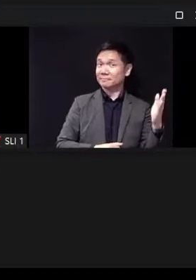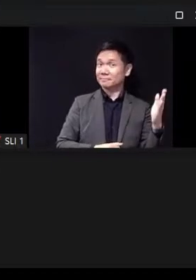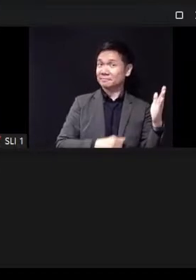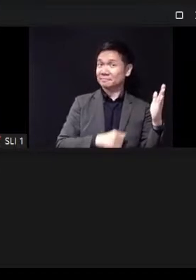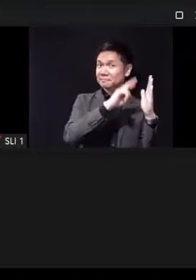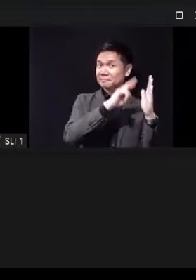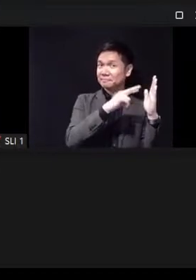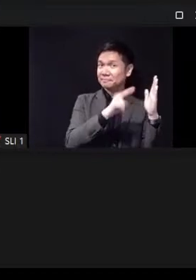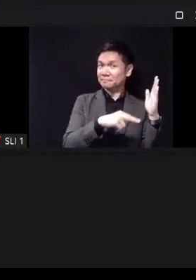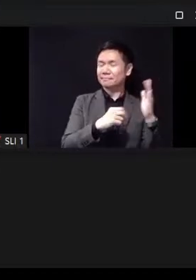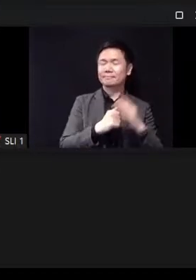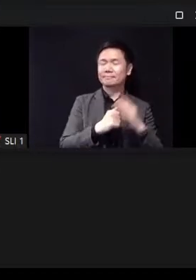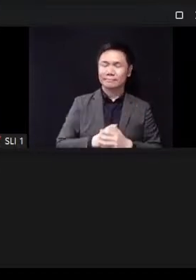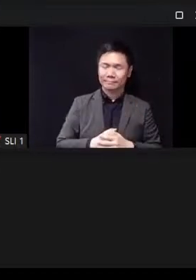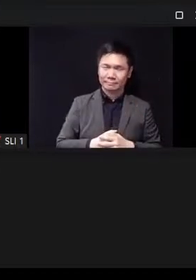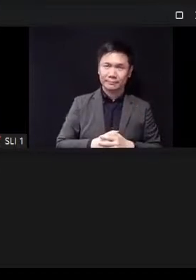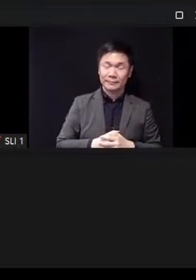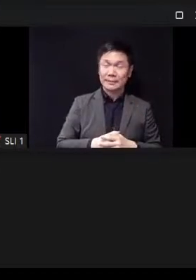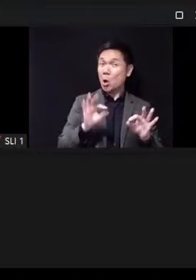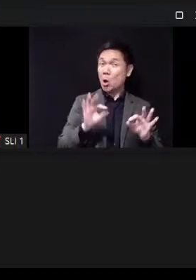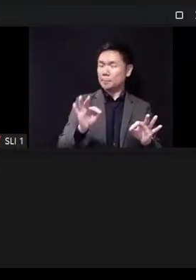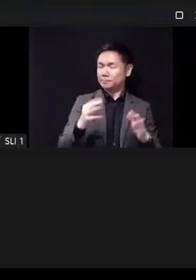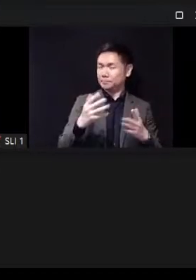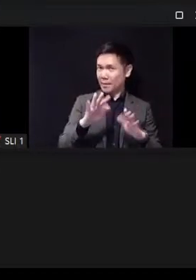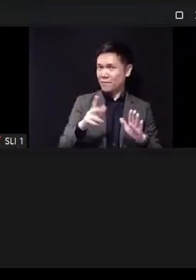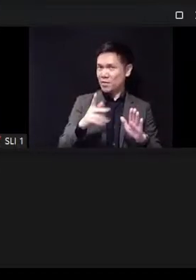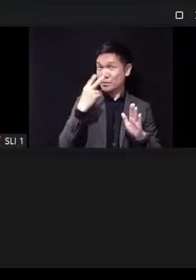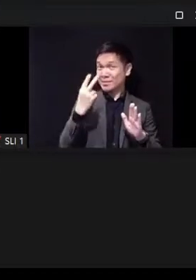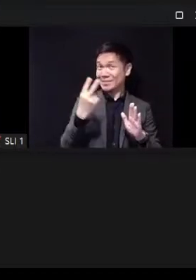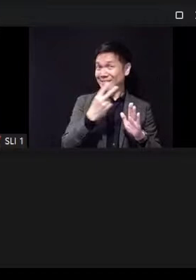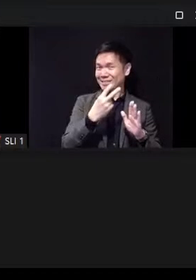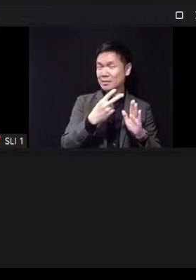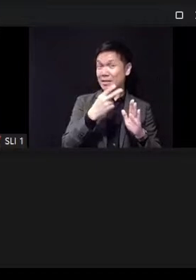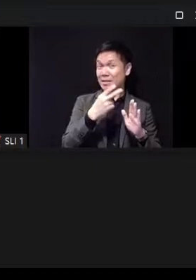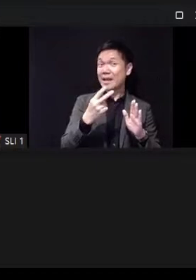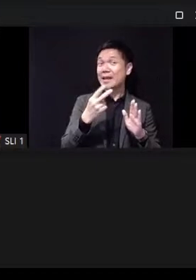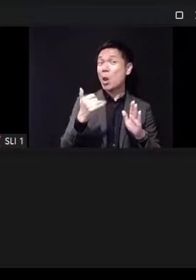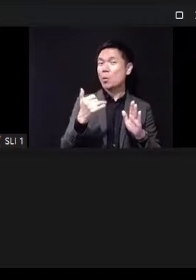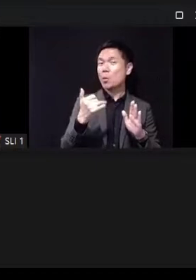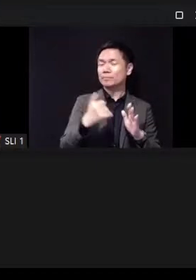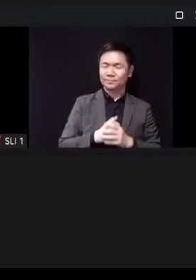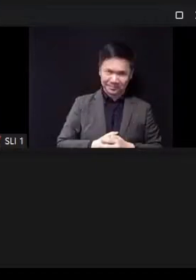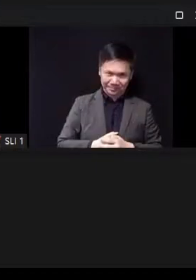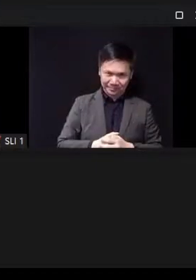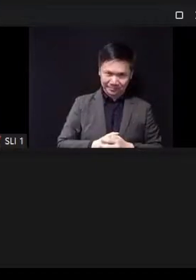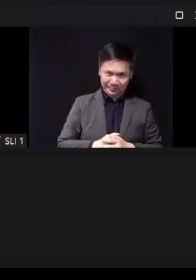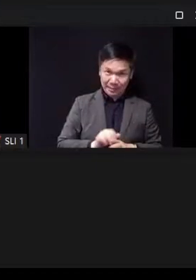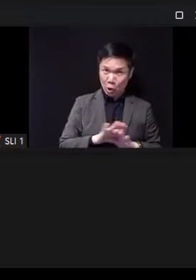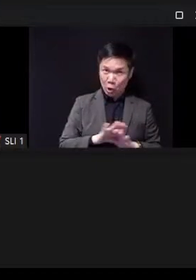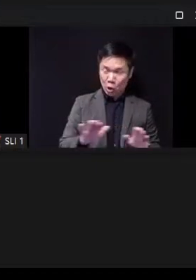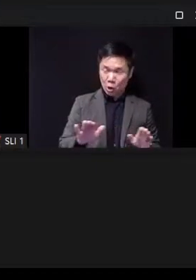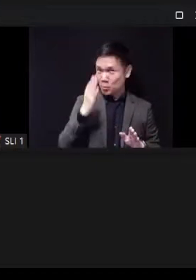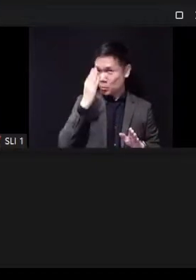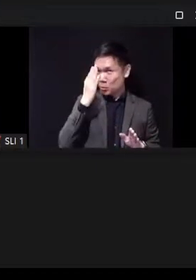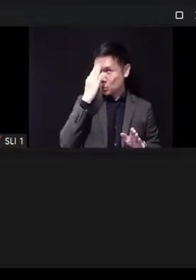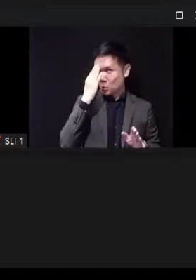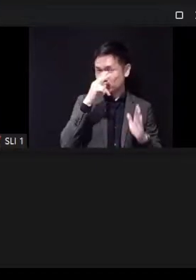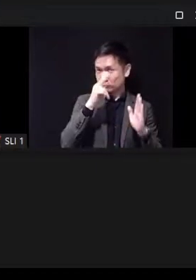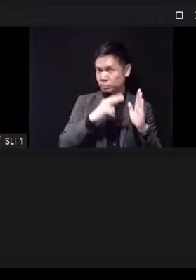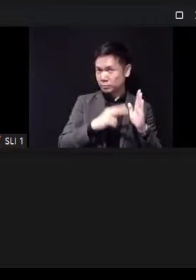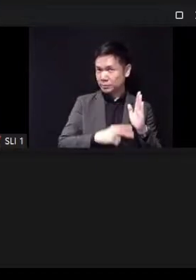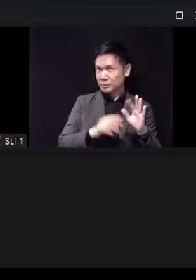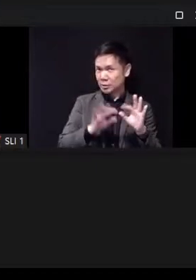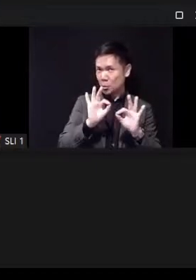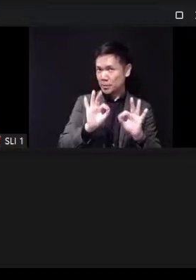suggestions given are highlighted in yellow, so everyone will know the suggestions given